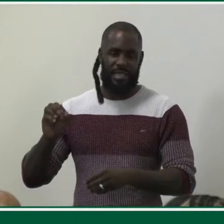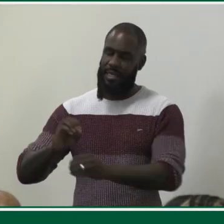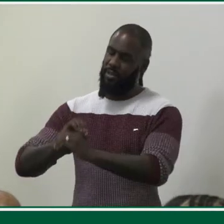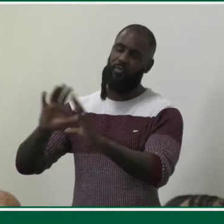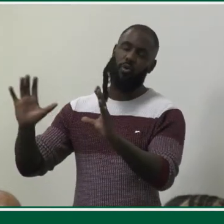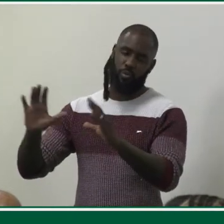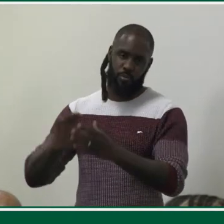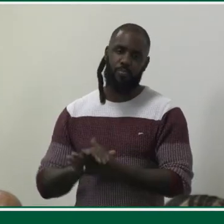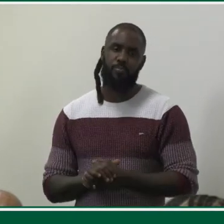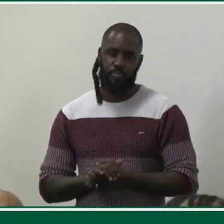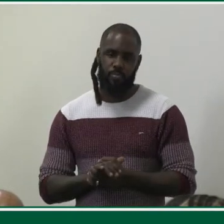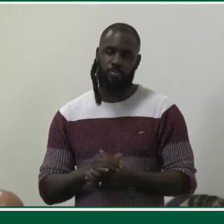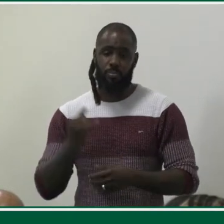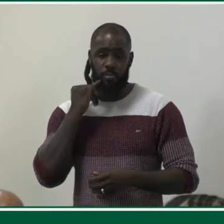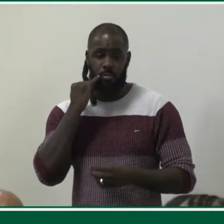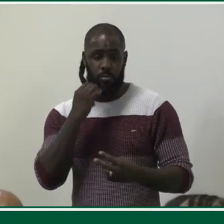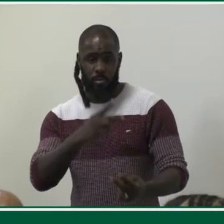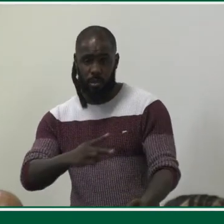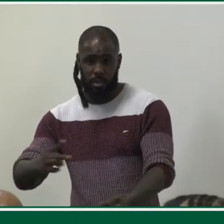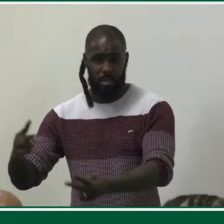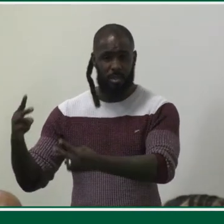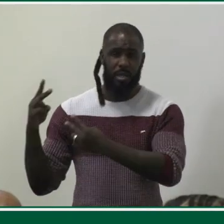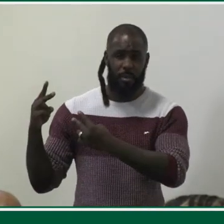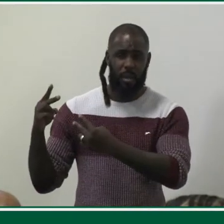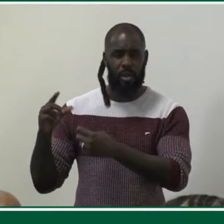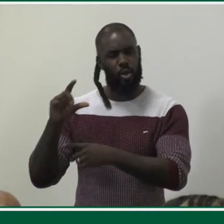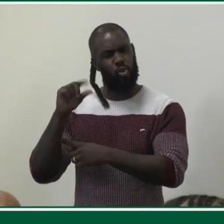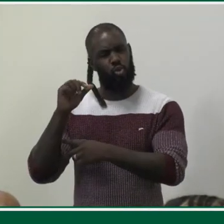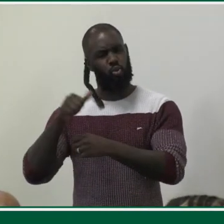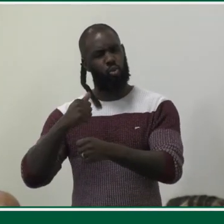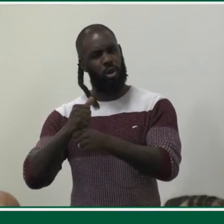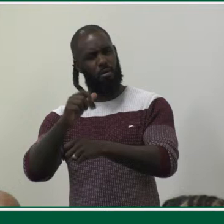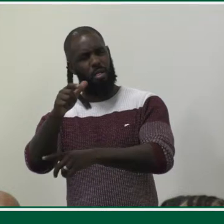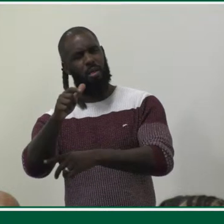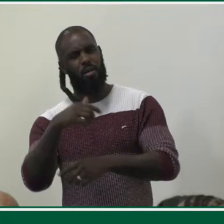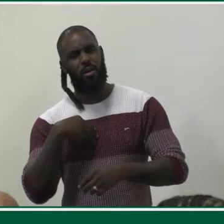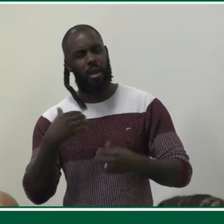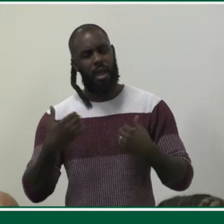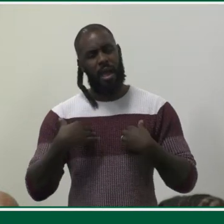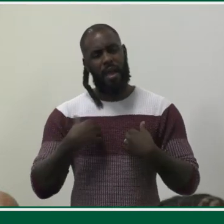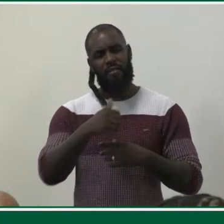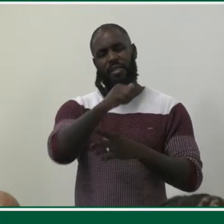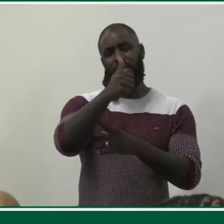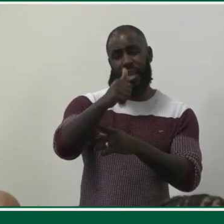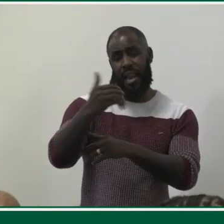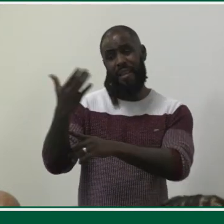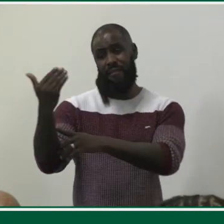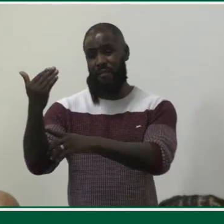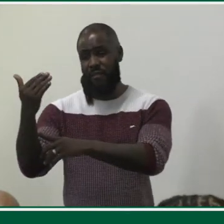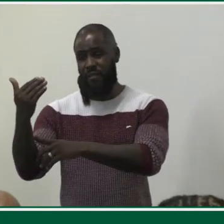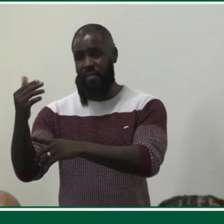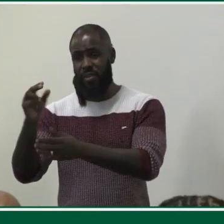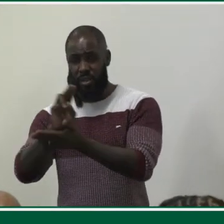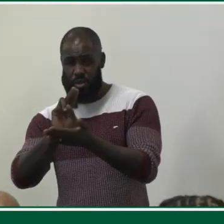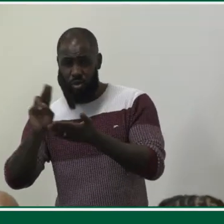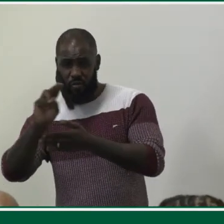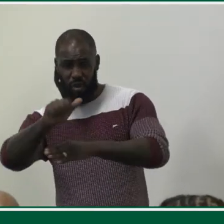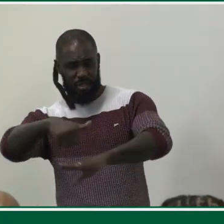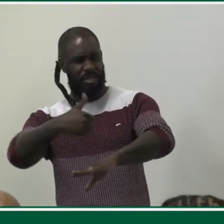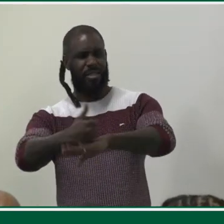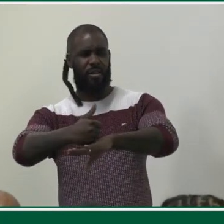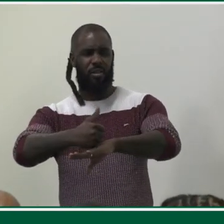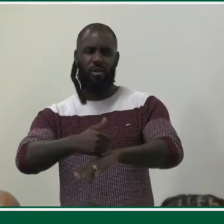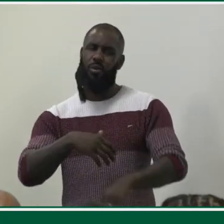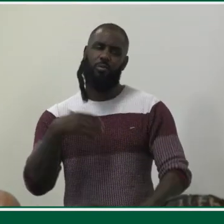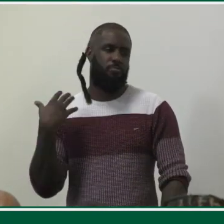And so if we look back, if we get to that point and we've got 10, 15, 20 of these across the country, then we'll be able to say that we did